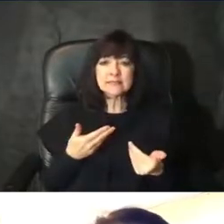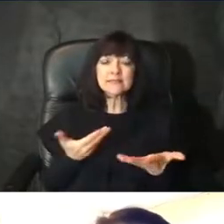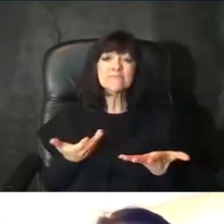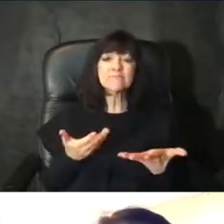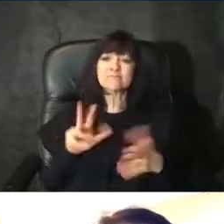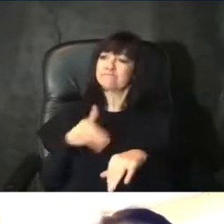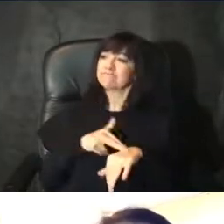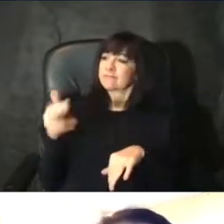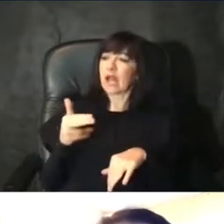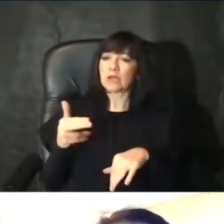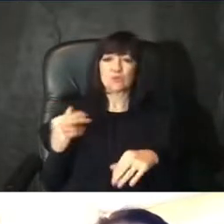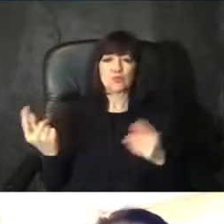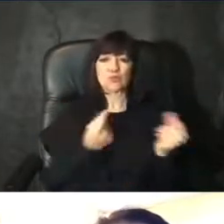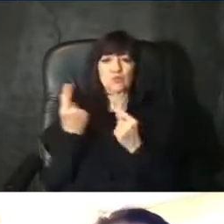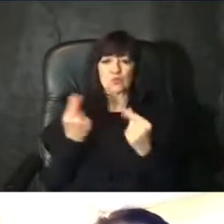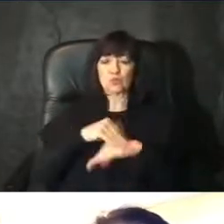with our families.